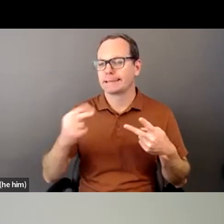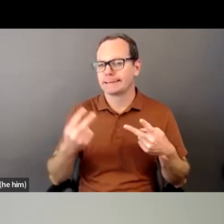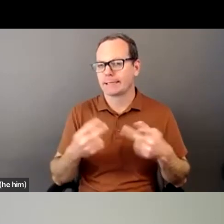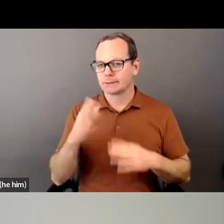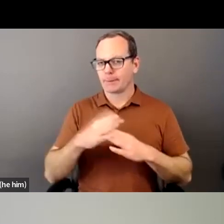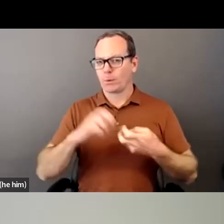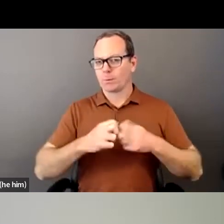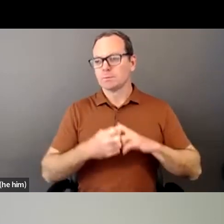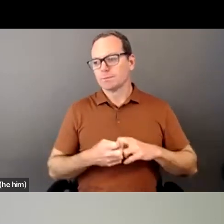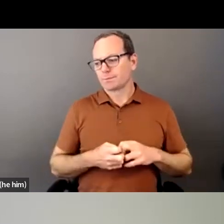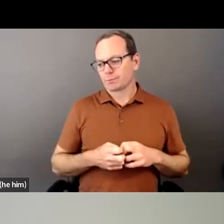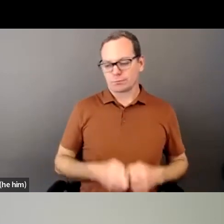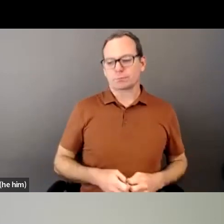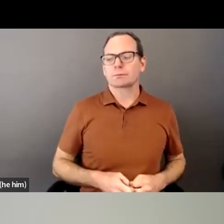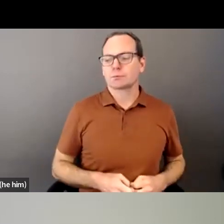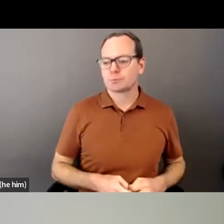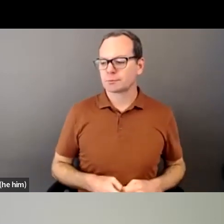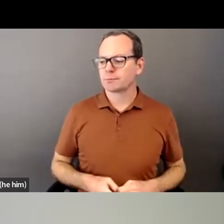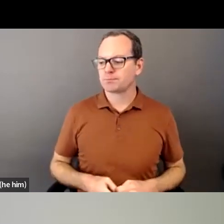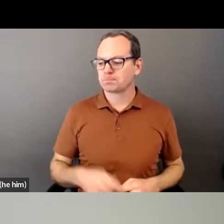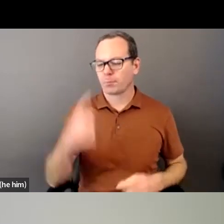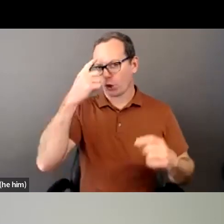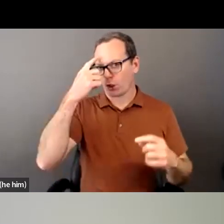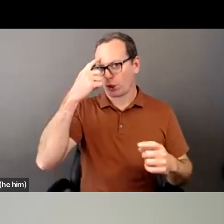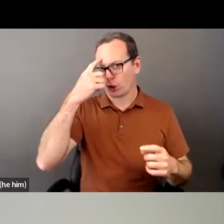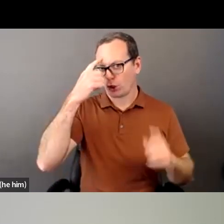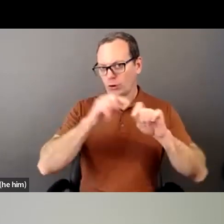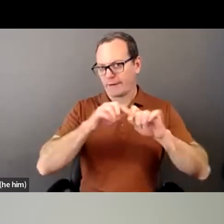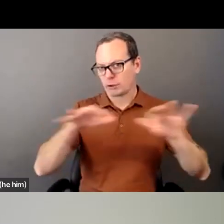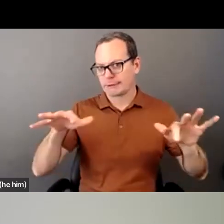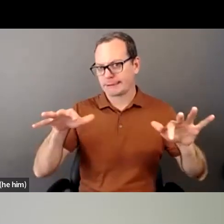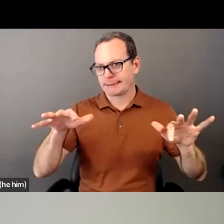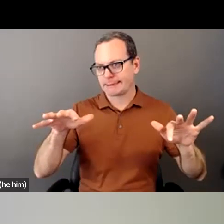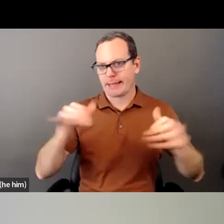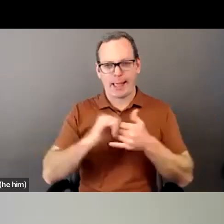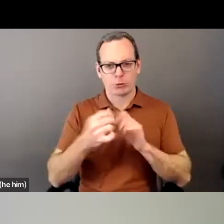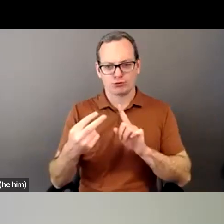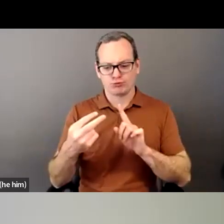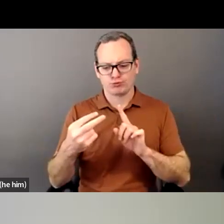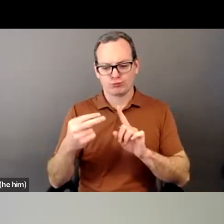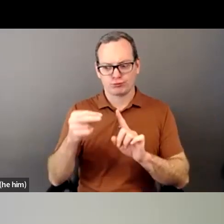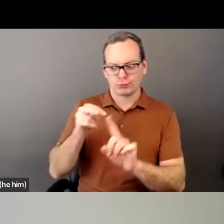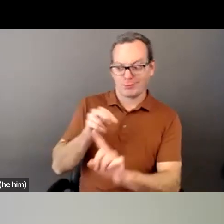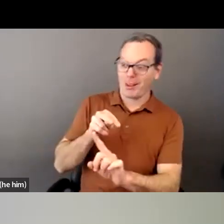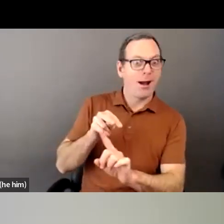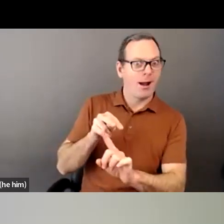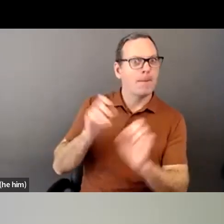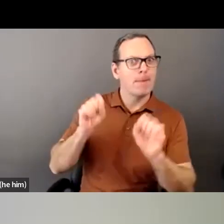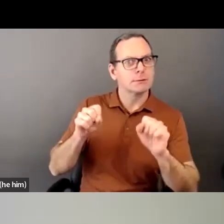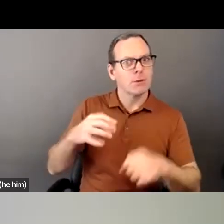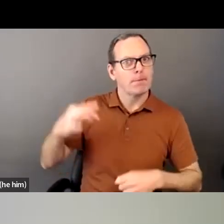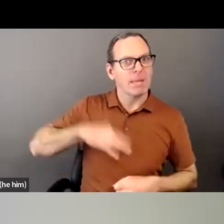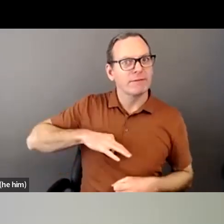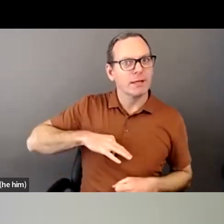that what having a neuro difference is seen as a gift, as a positive thing, and not necessarily a negative thing